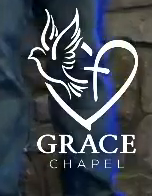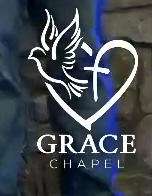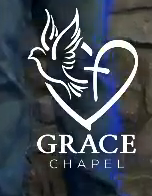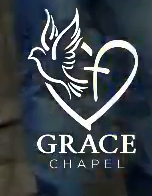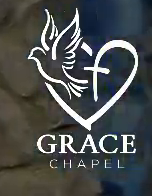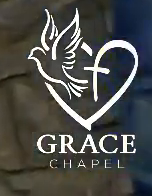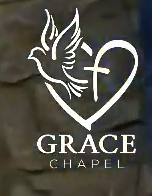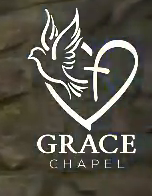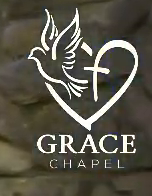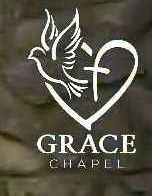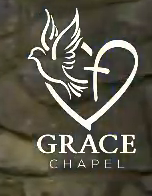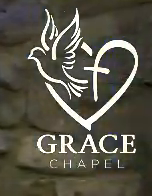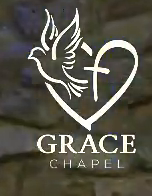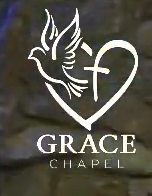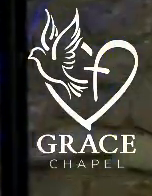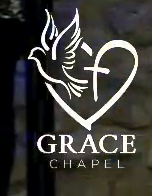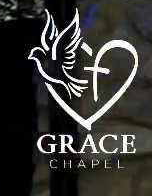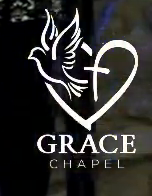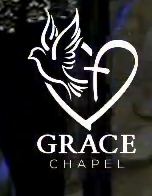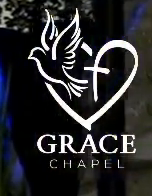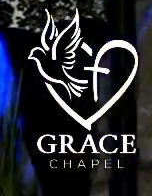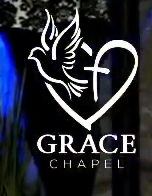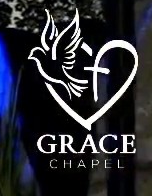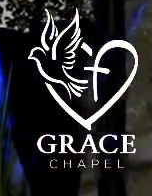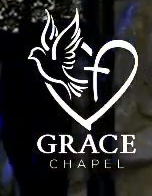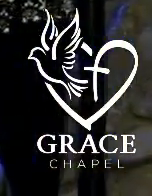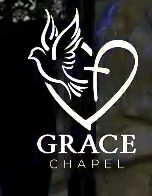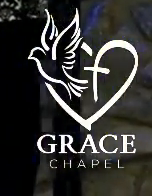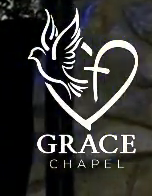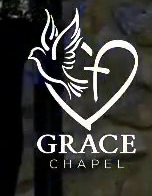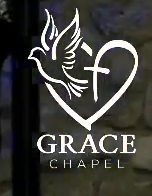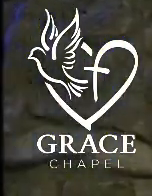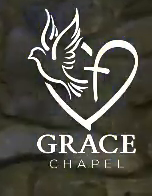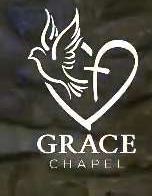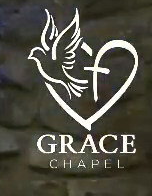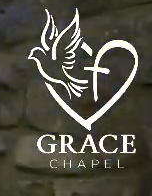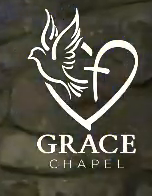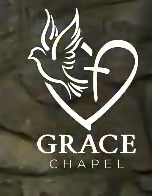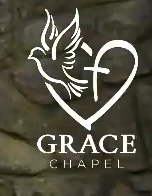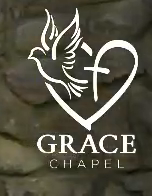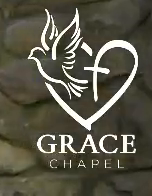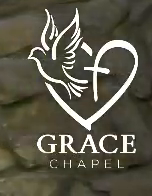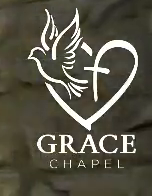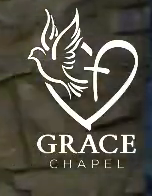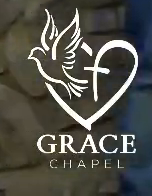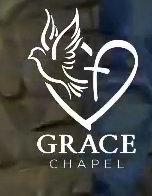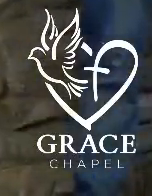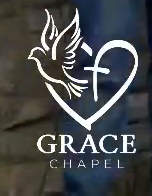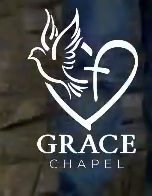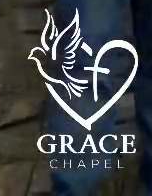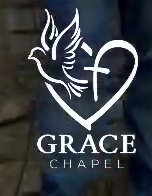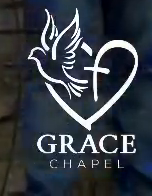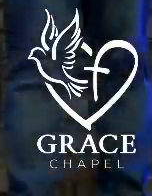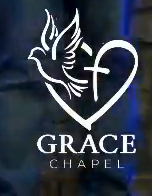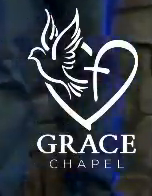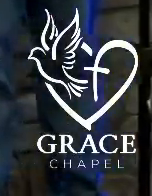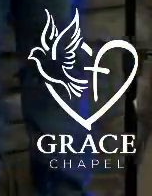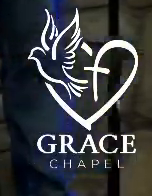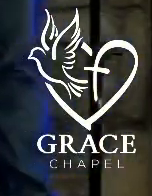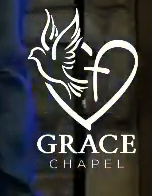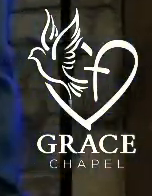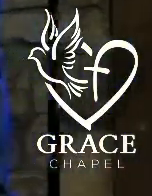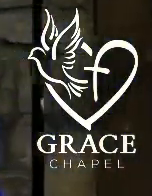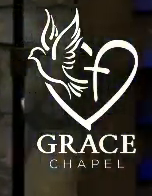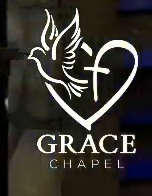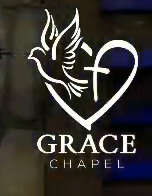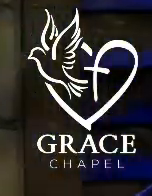to abound, every lie to be defeated in Jesus' name. Father, we pray that every thing that the enemy would